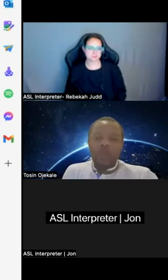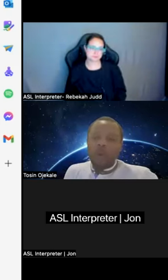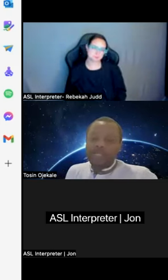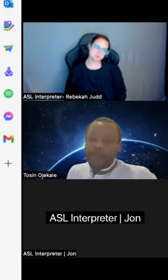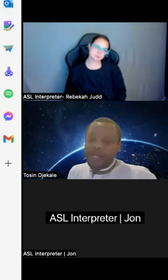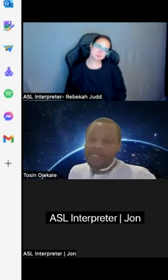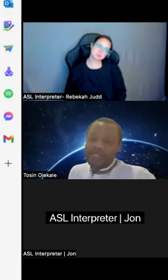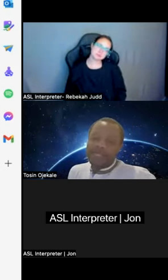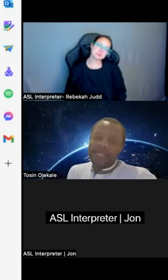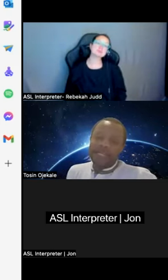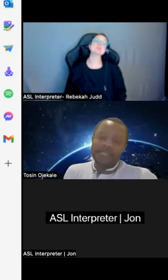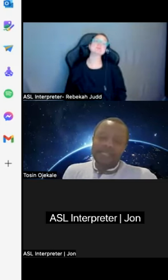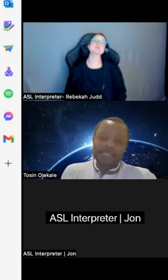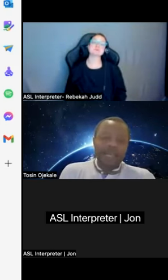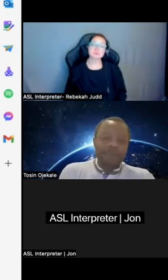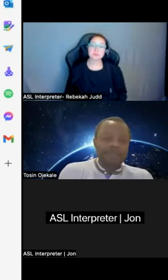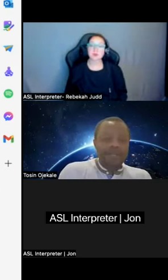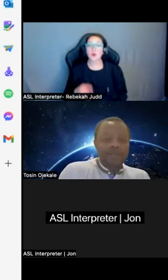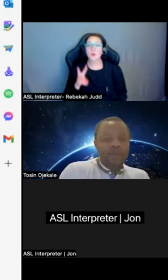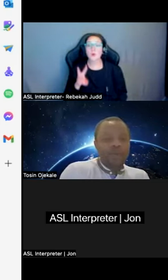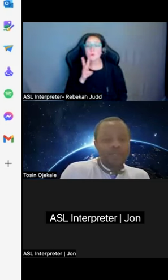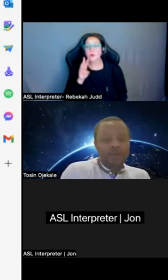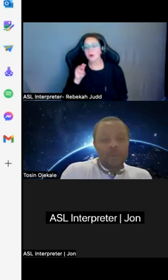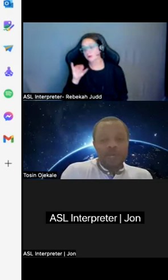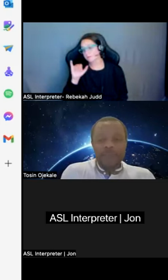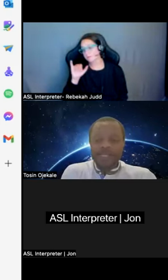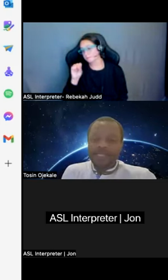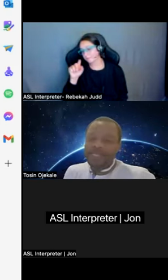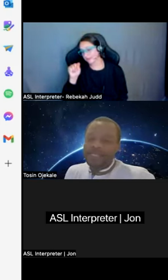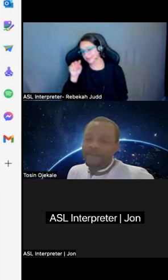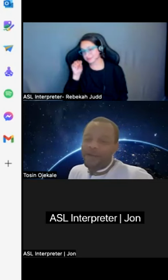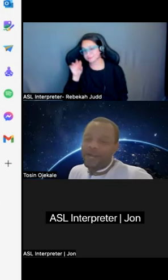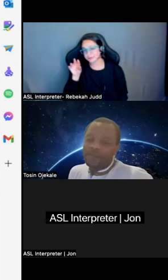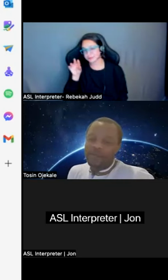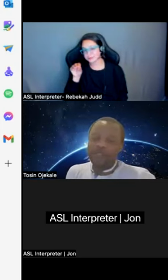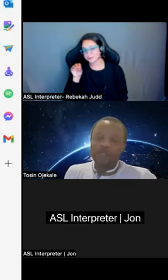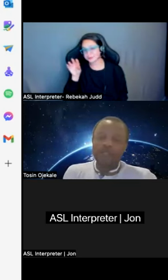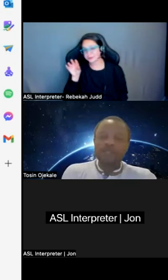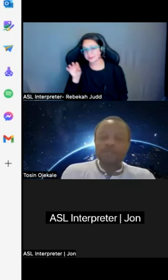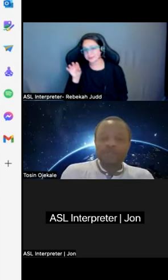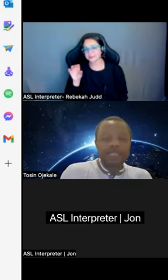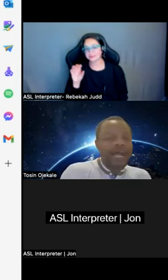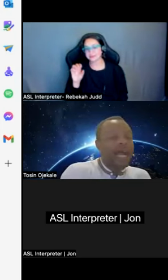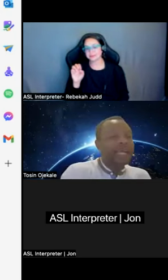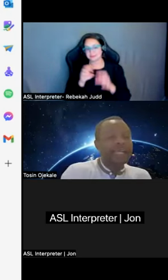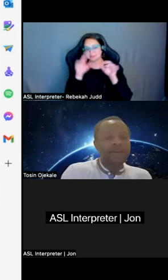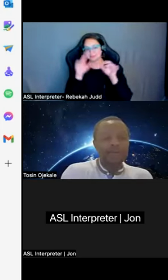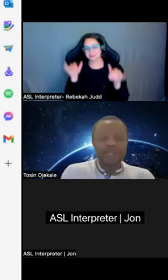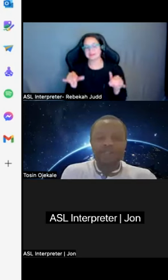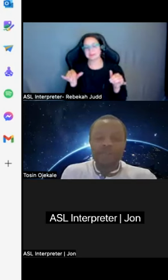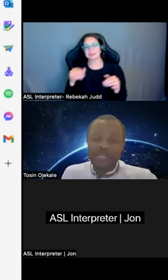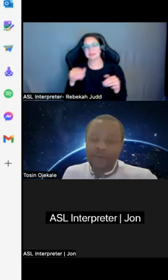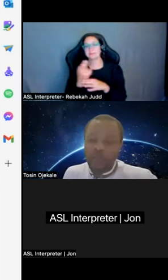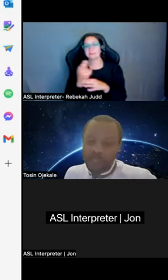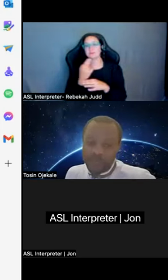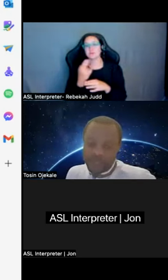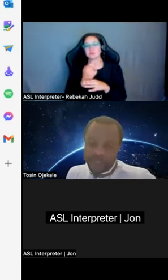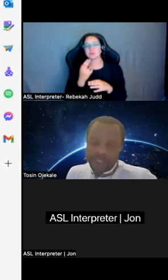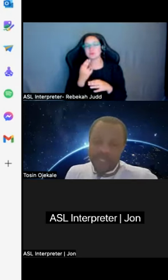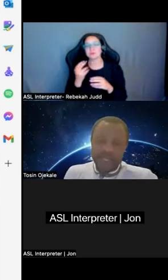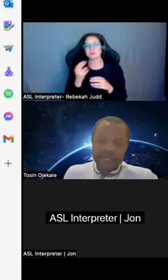Then water mist systems. So some water-based fire suppression uses highly concentrated